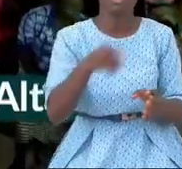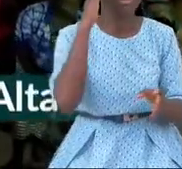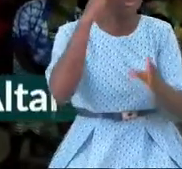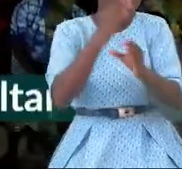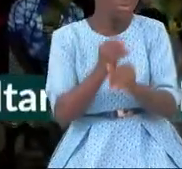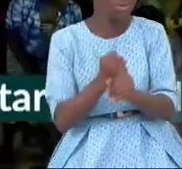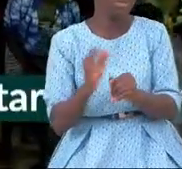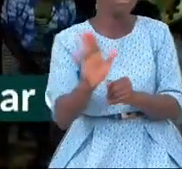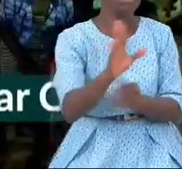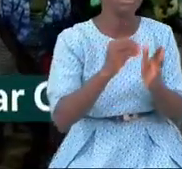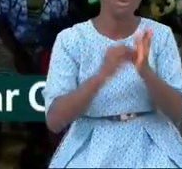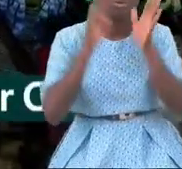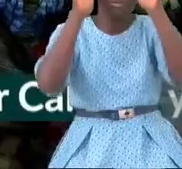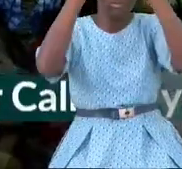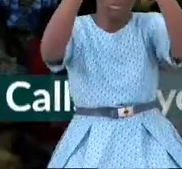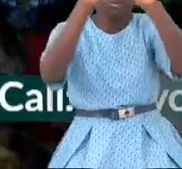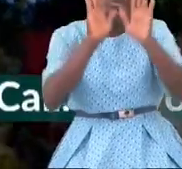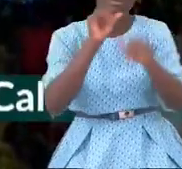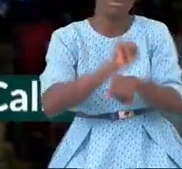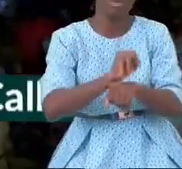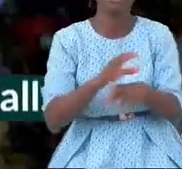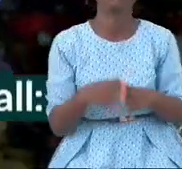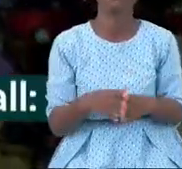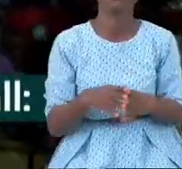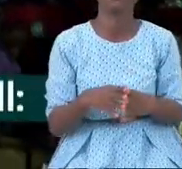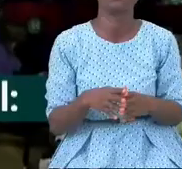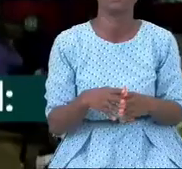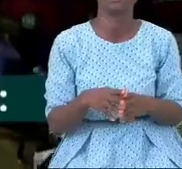To my left, if you are true,